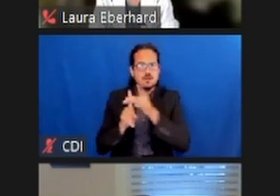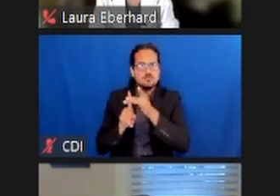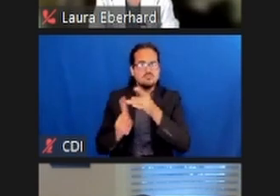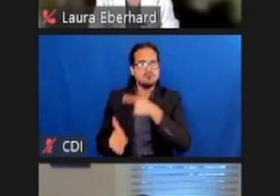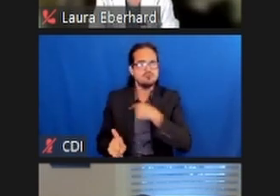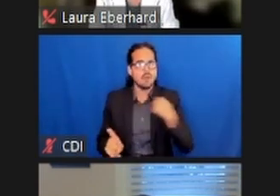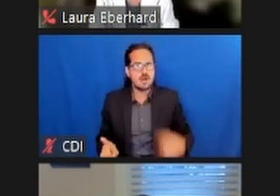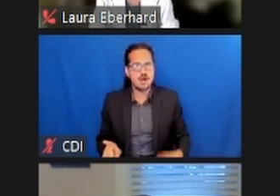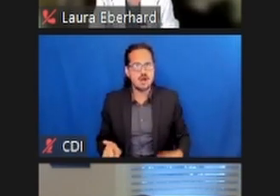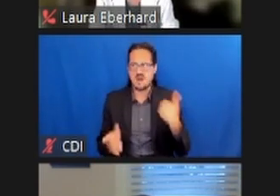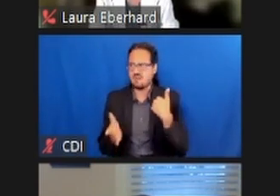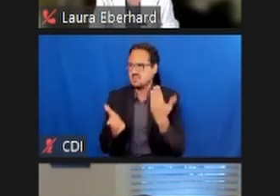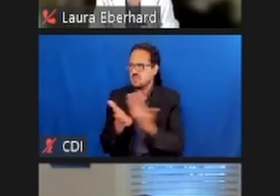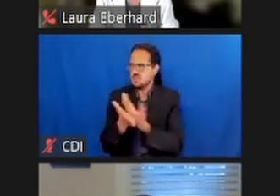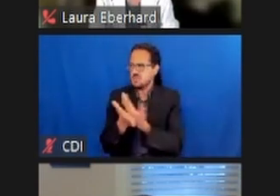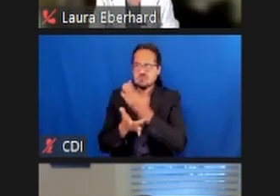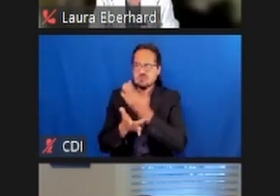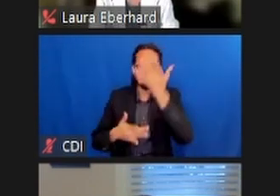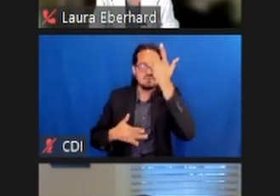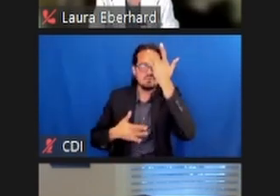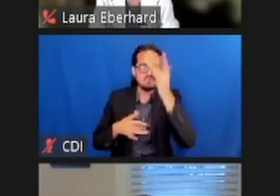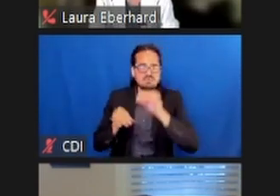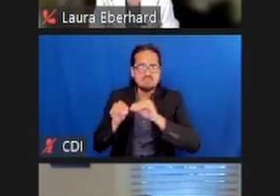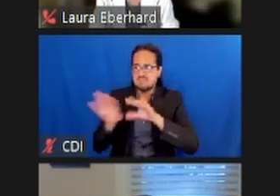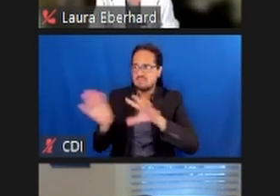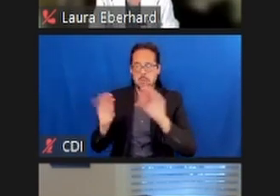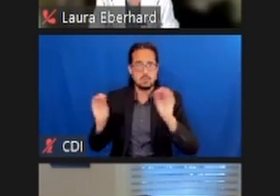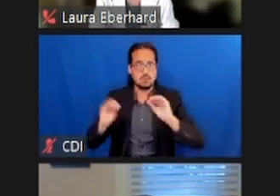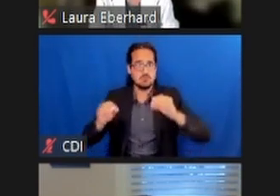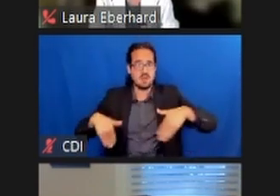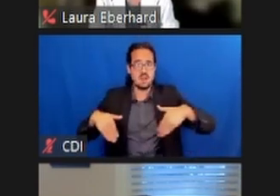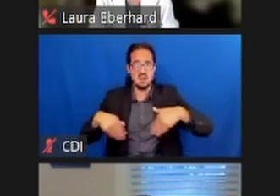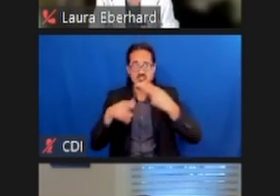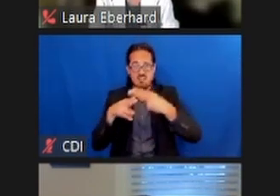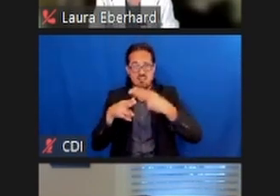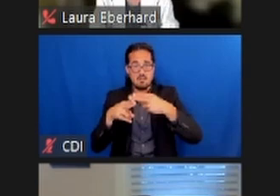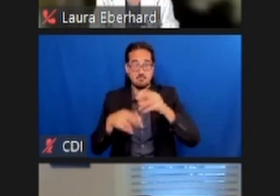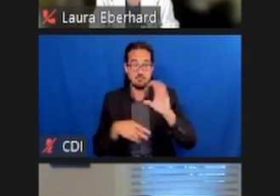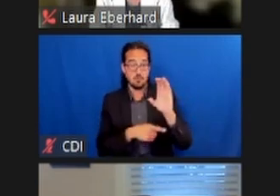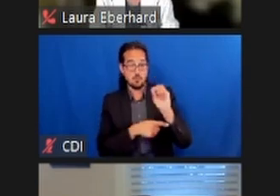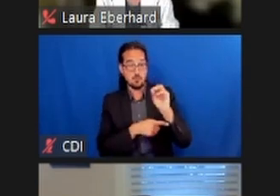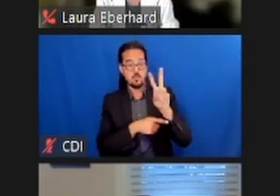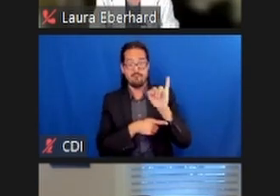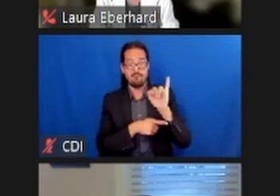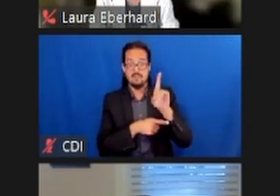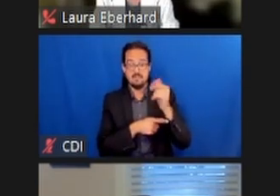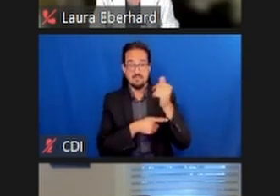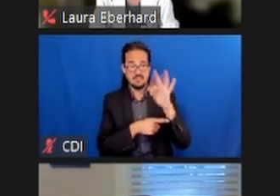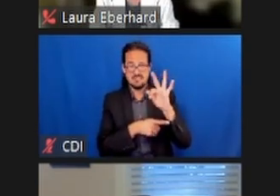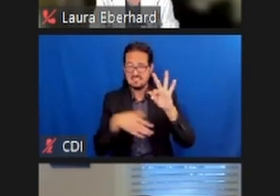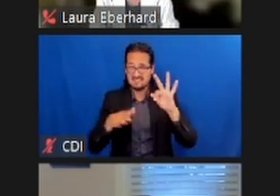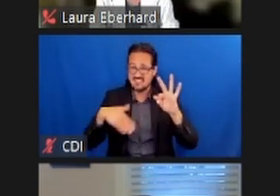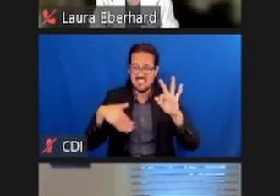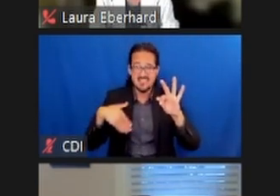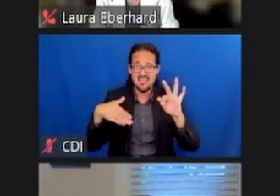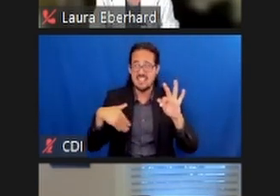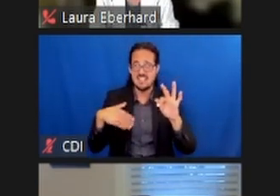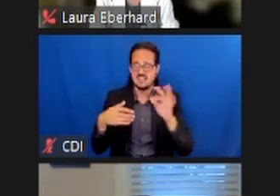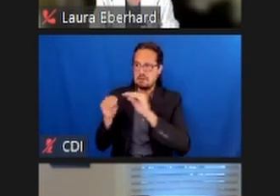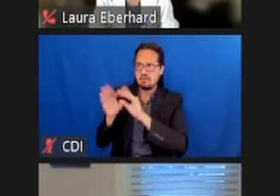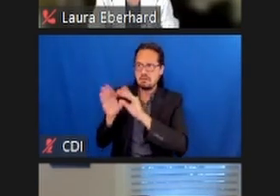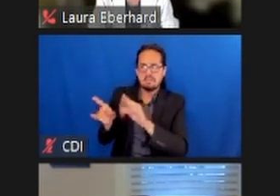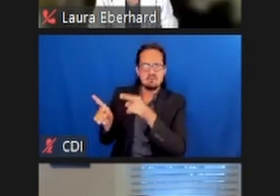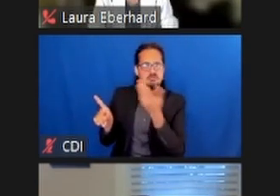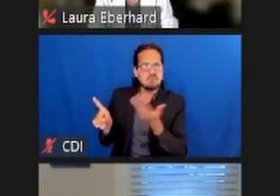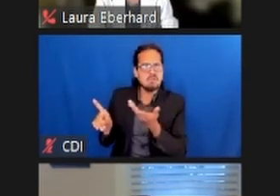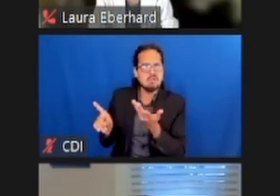time. And other health officers, including myself, gathered together in the Bay Area because we were seeing exponential